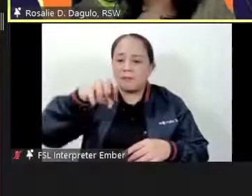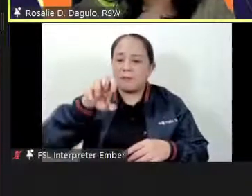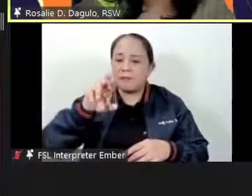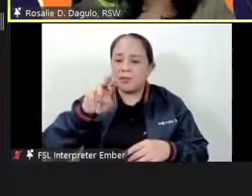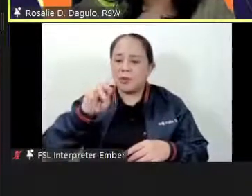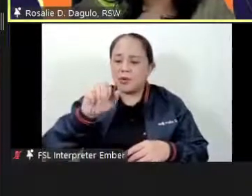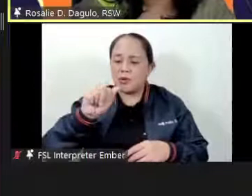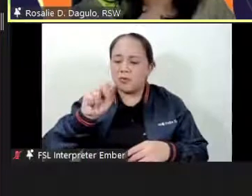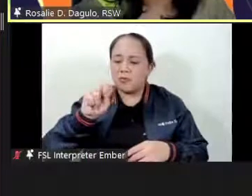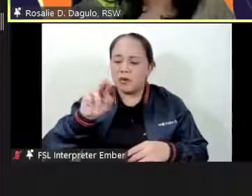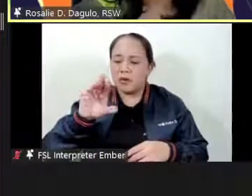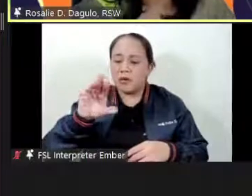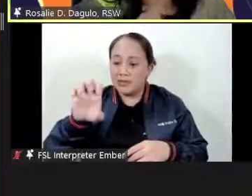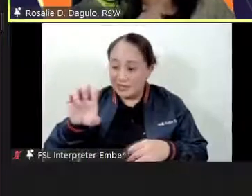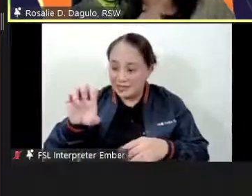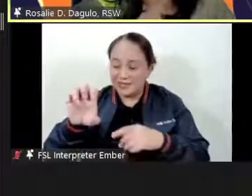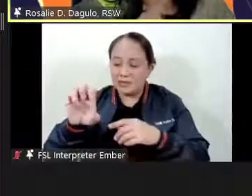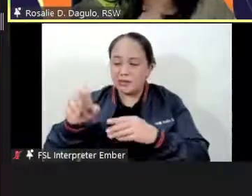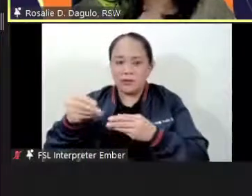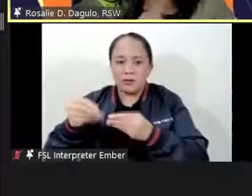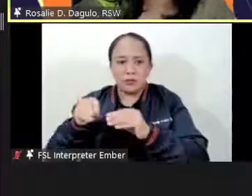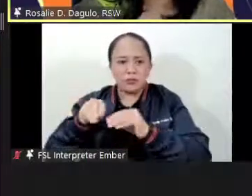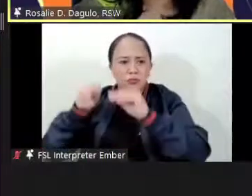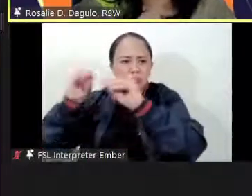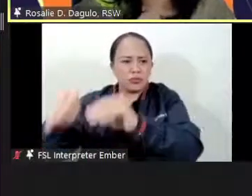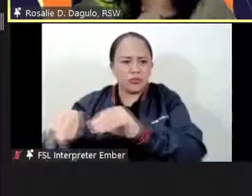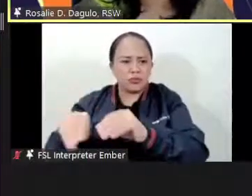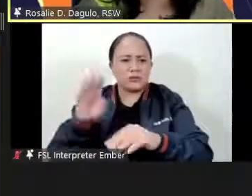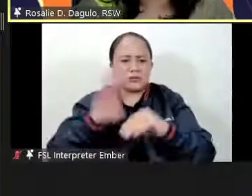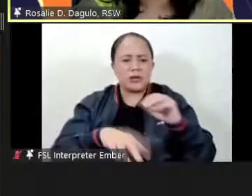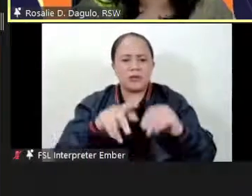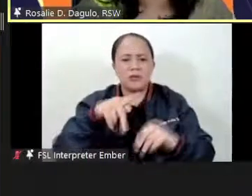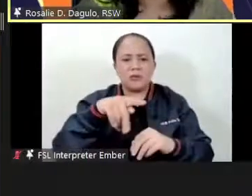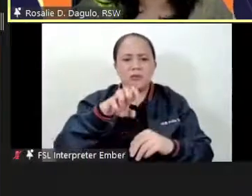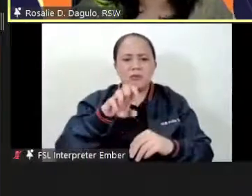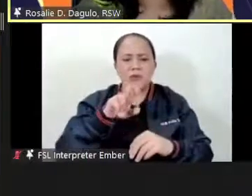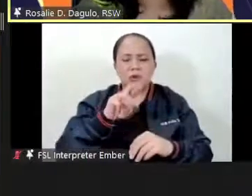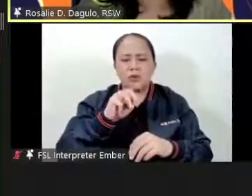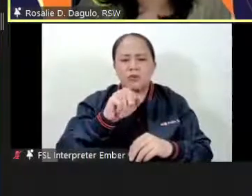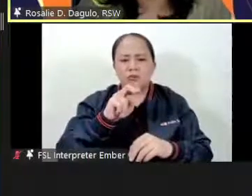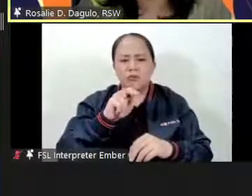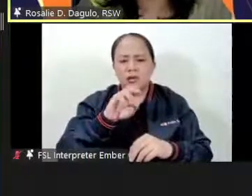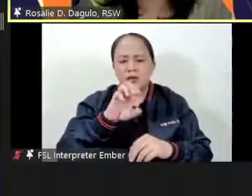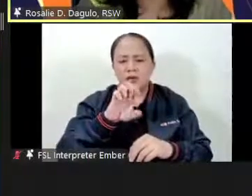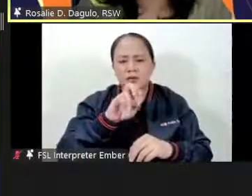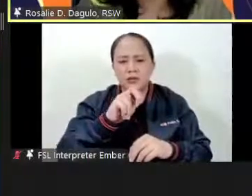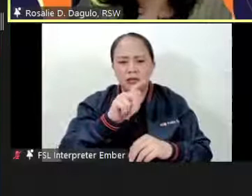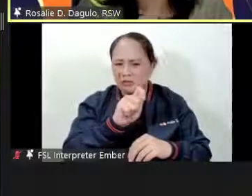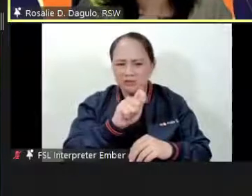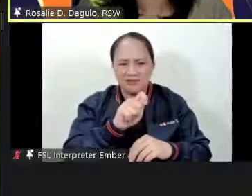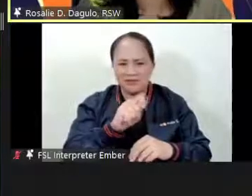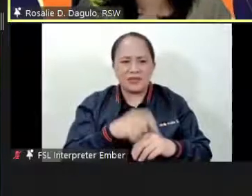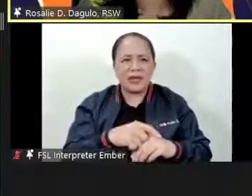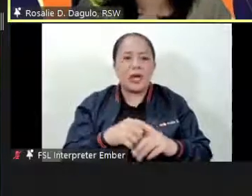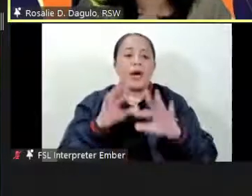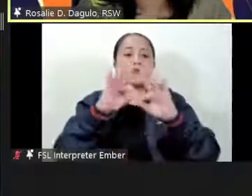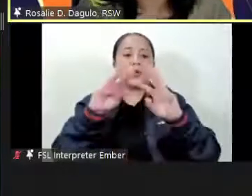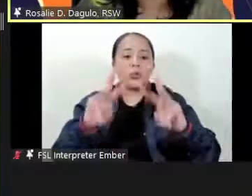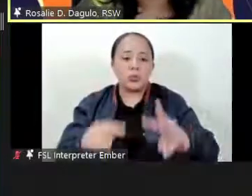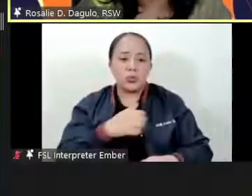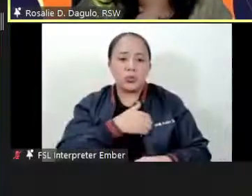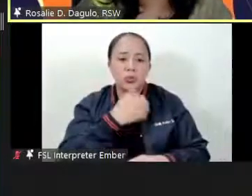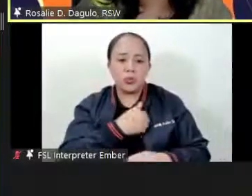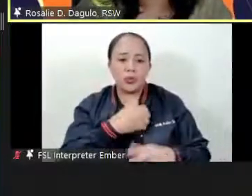rather than permanent placement. Permanence is a framework of emotional, physical, and legal conditions that